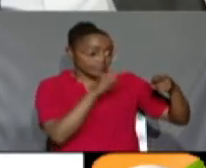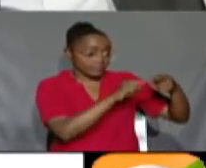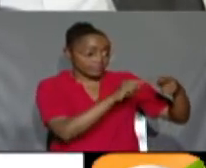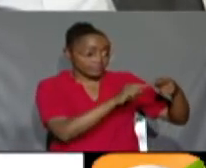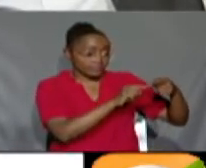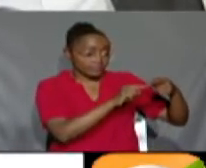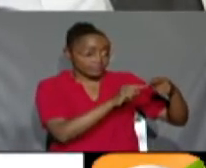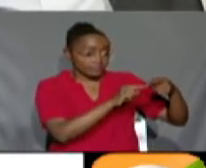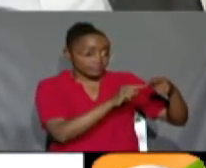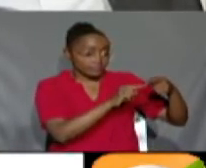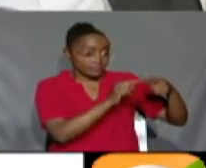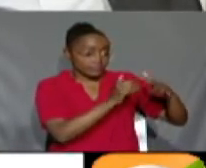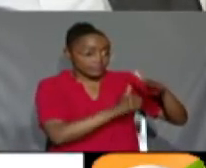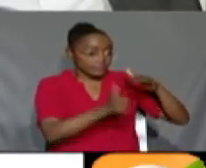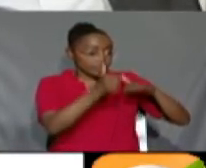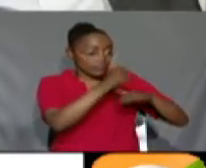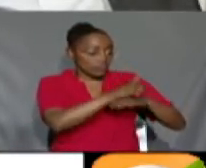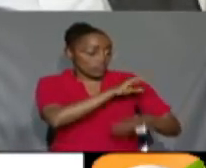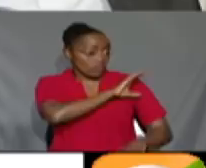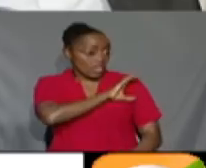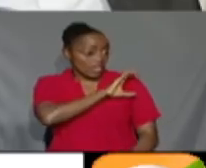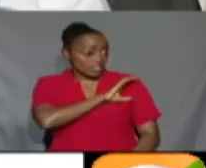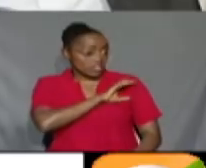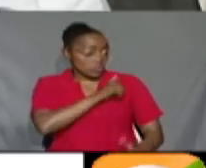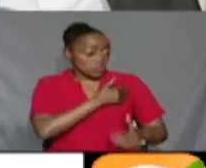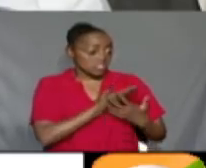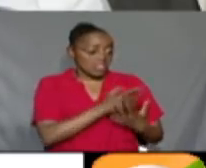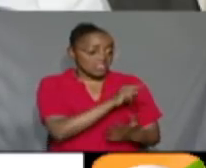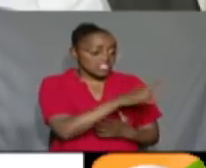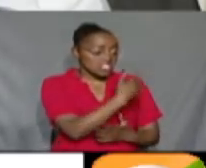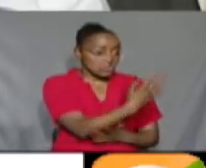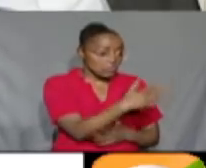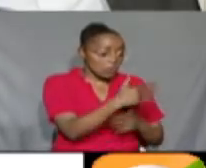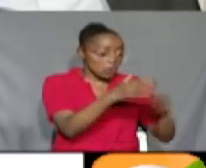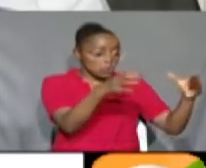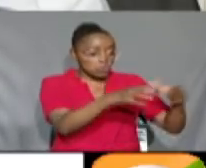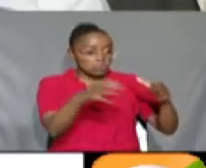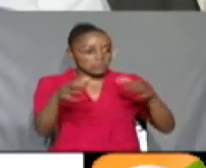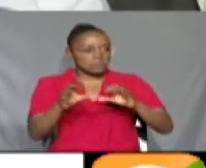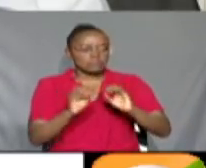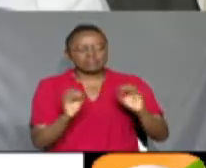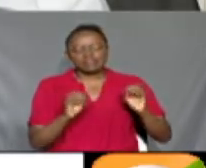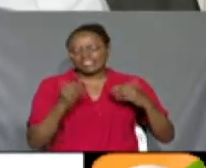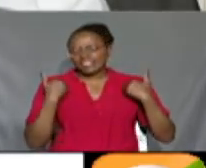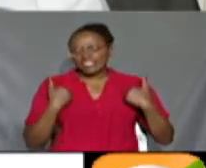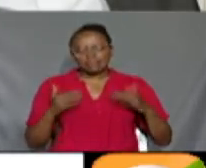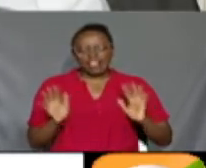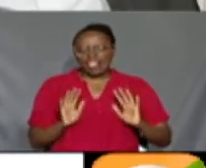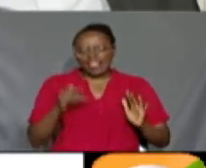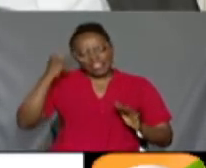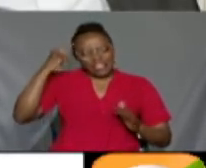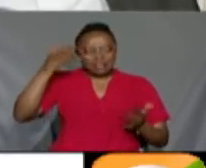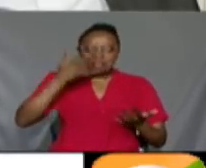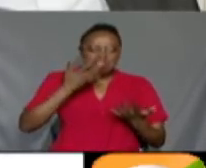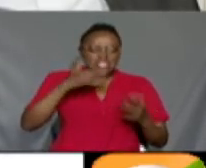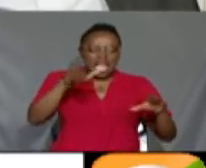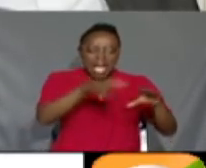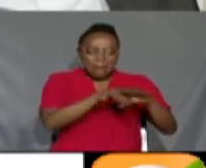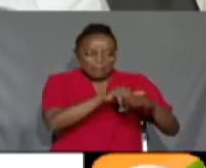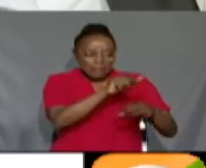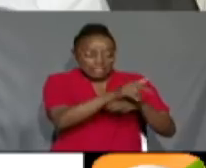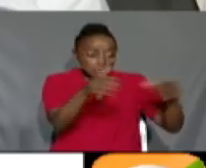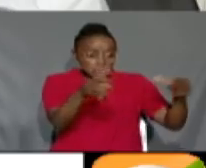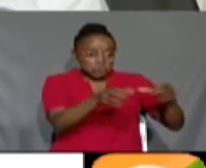above that level of characterization that we belong to this document or this group or the other. I am beyond those groupings.